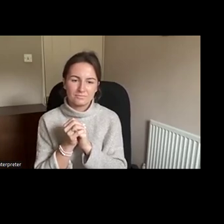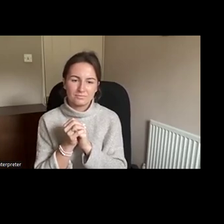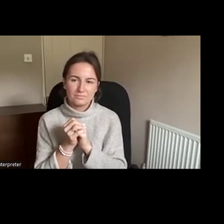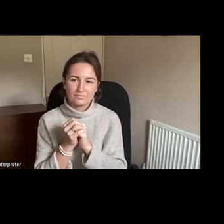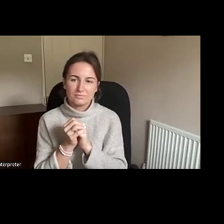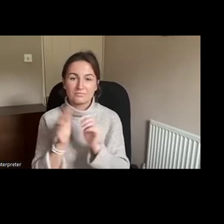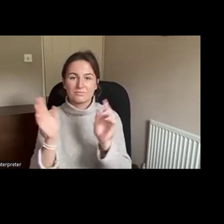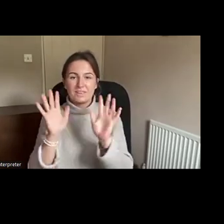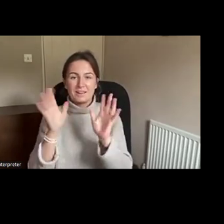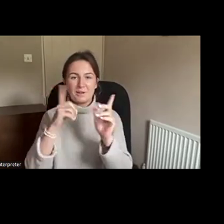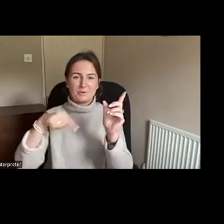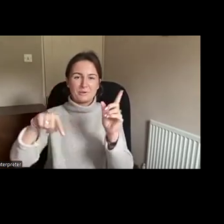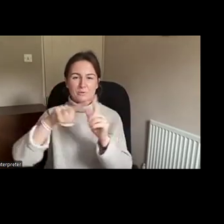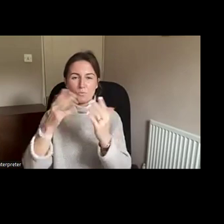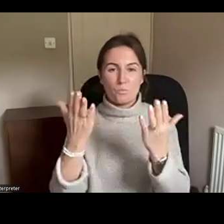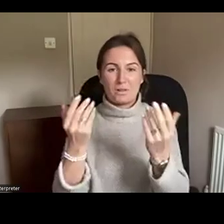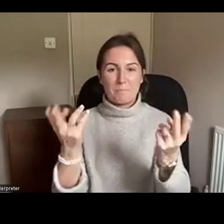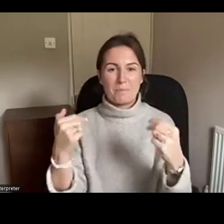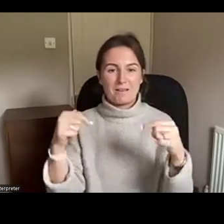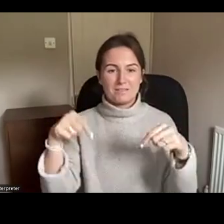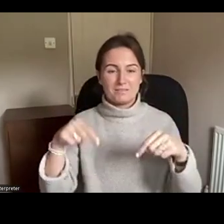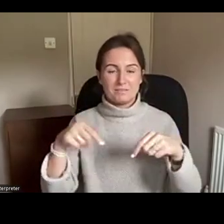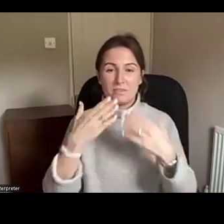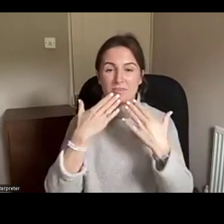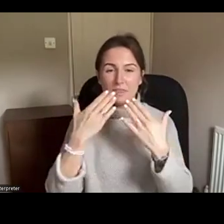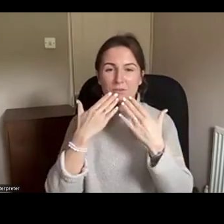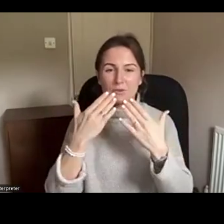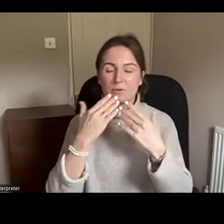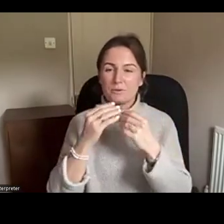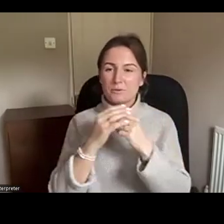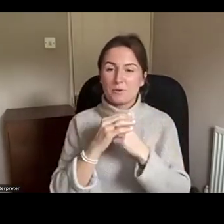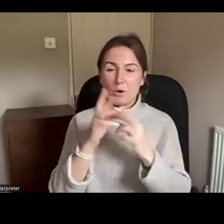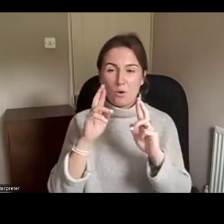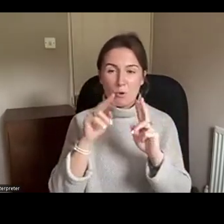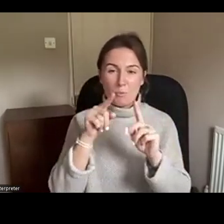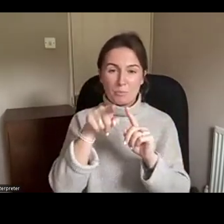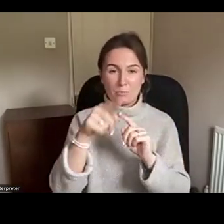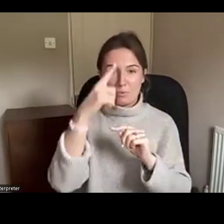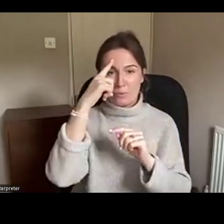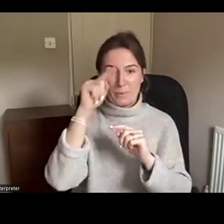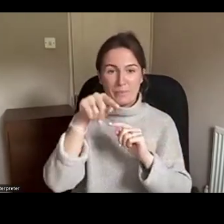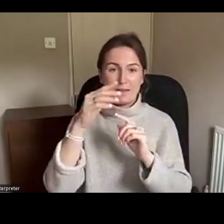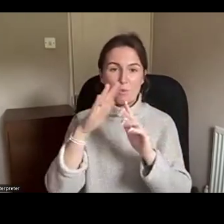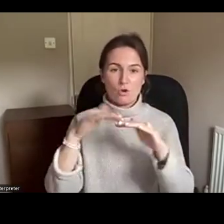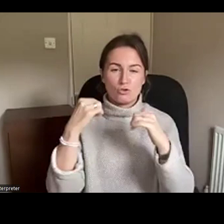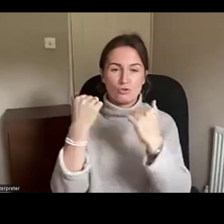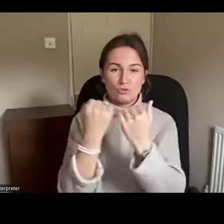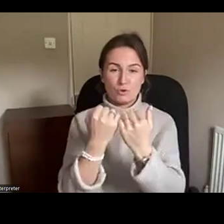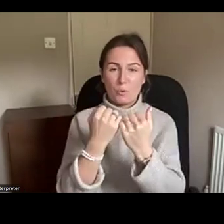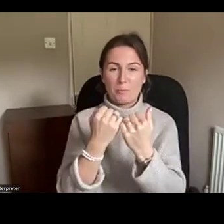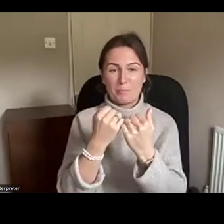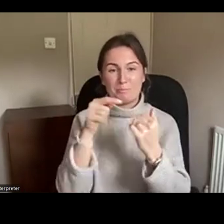Hello, everyone. Welcome back. Thank you very much. And I hope you found your session or workshop, as we probably should